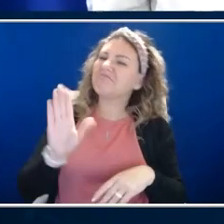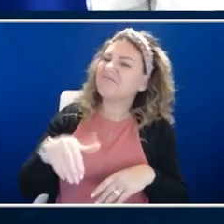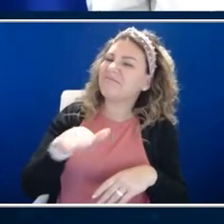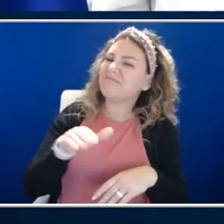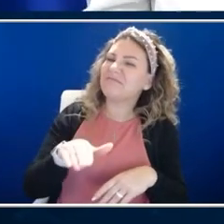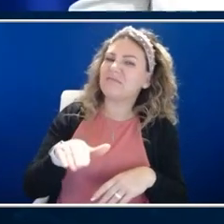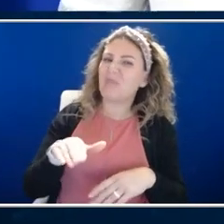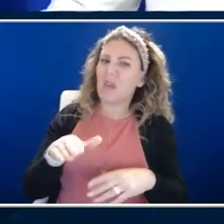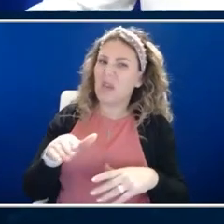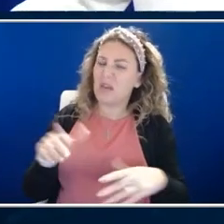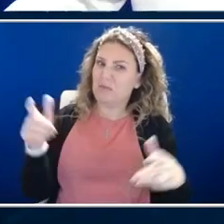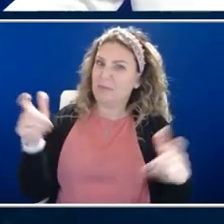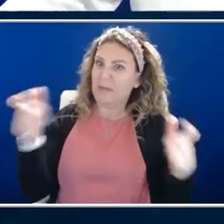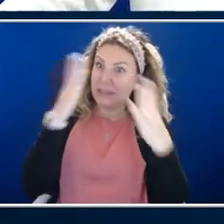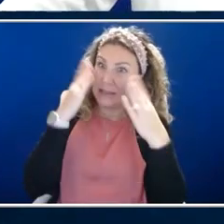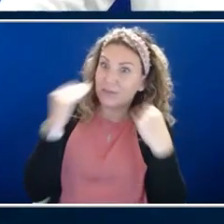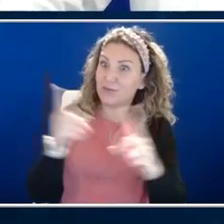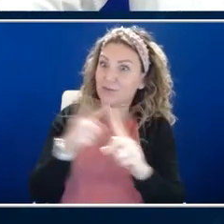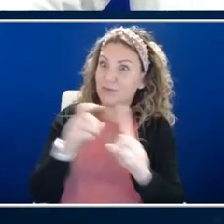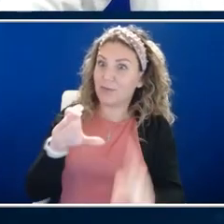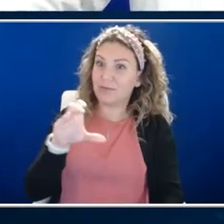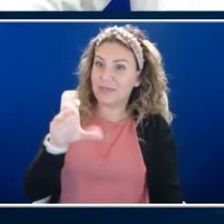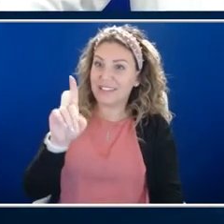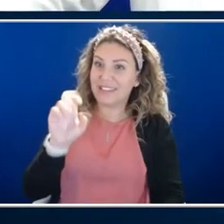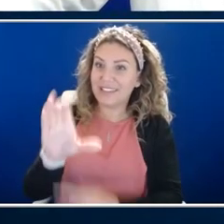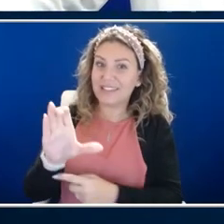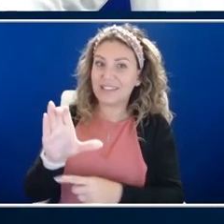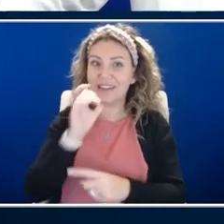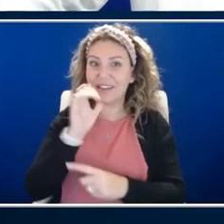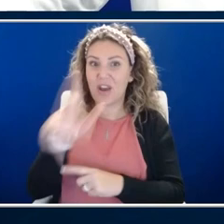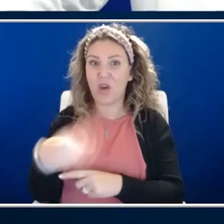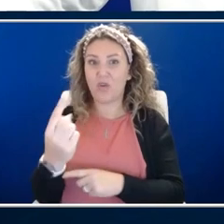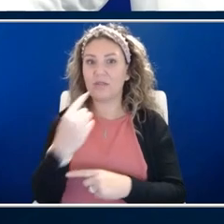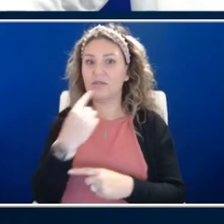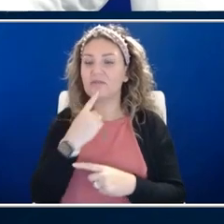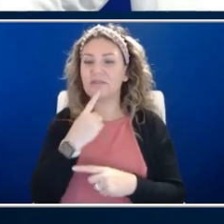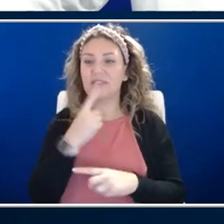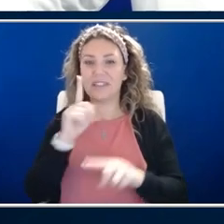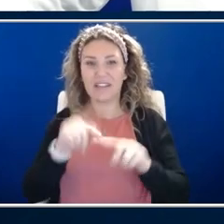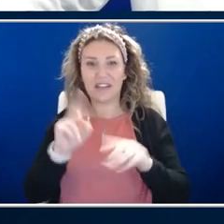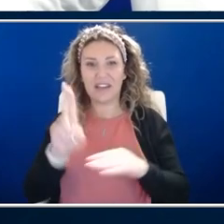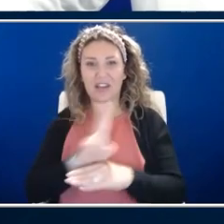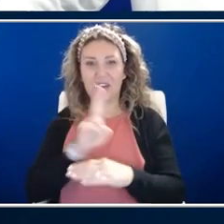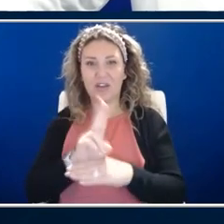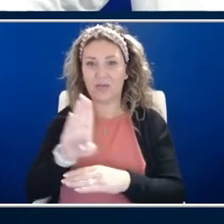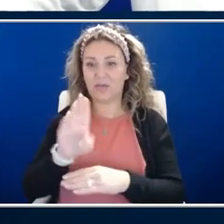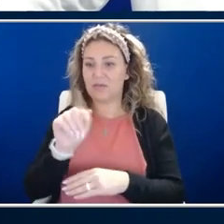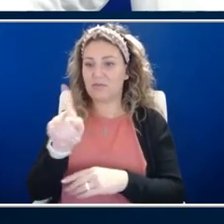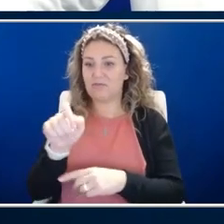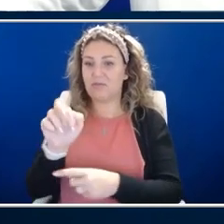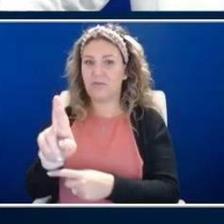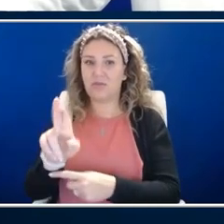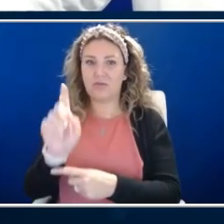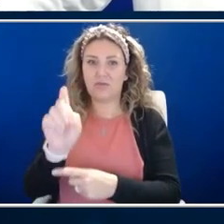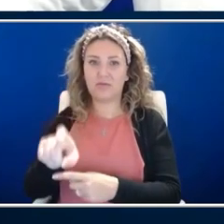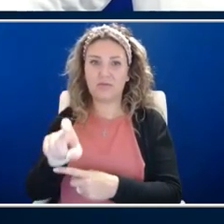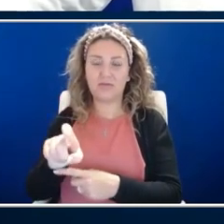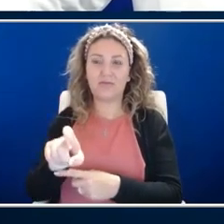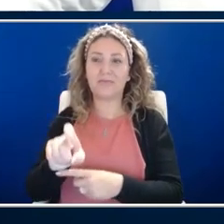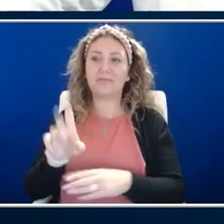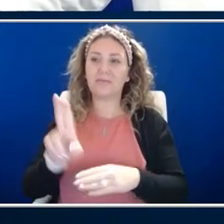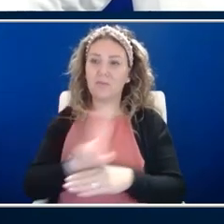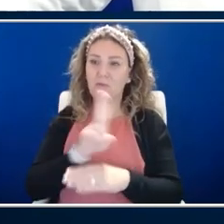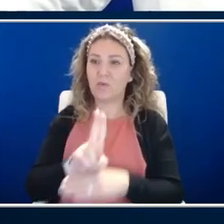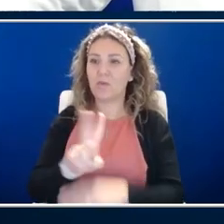CDC yesterday, right? Yeah. Not only are they saying that you can't use the old boosters anymore, you got to now use the bivalent booster, yeah. but now